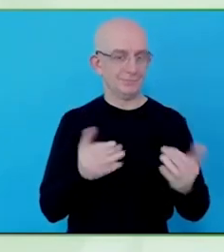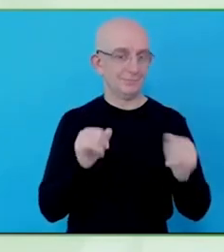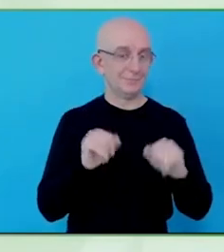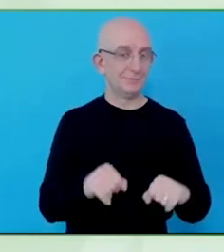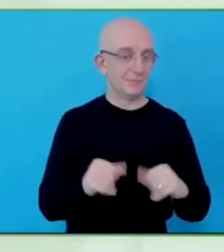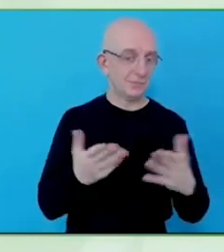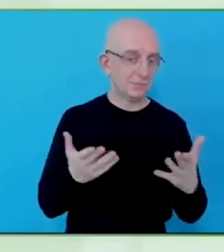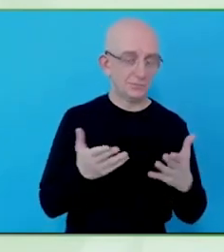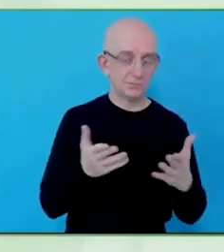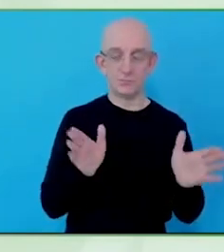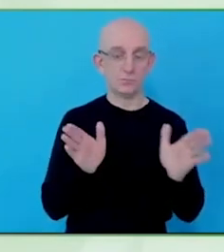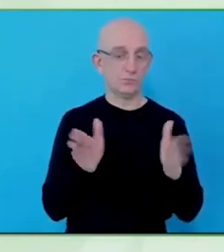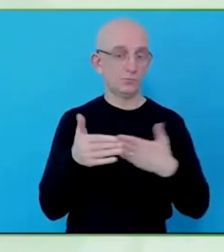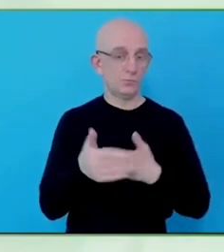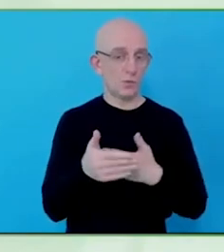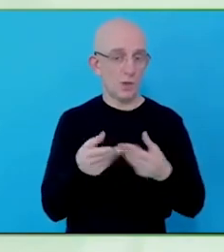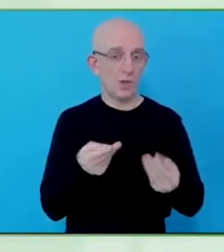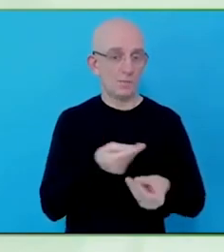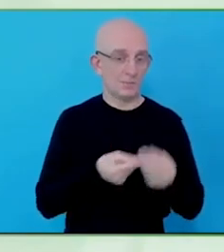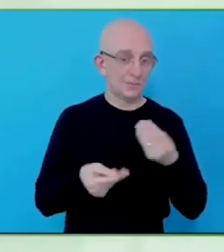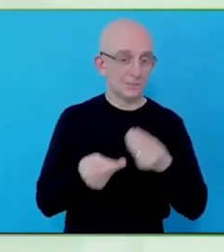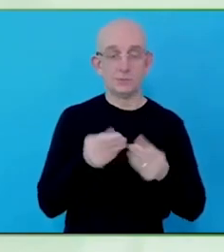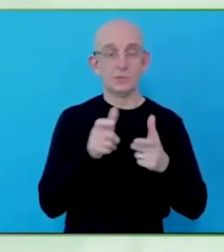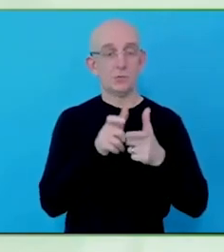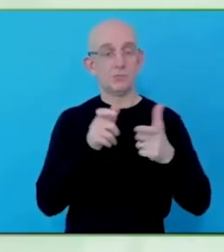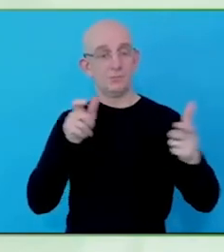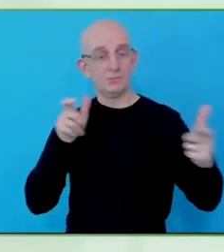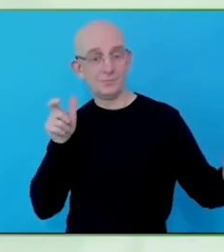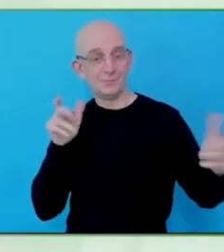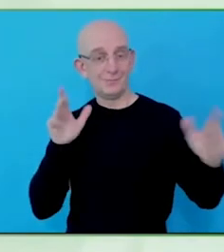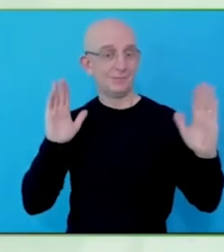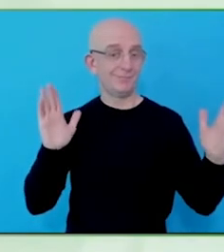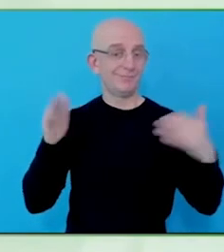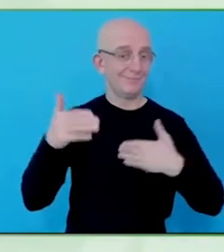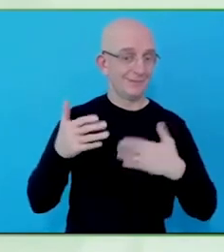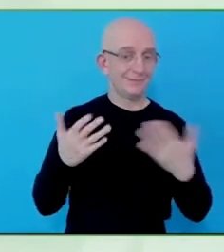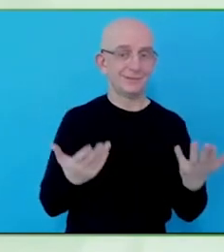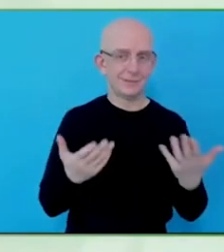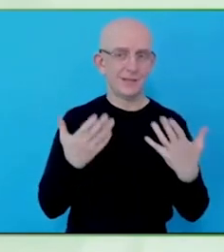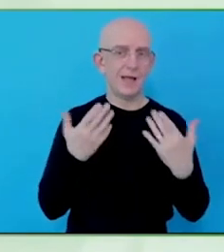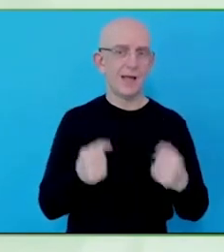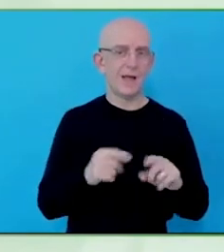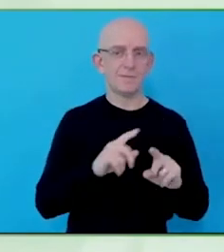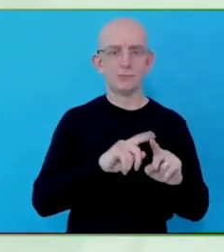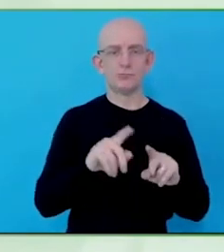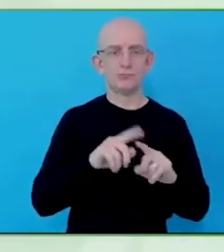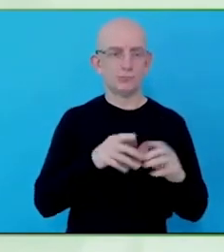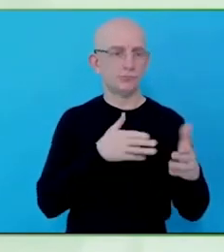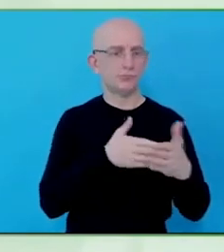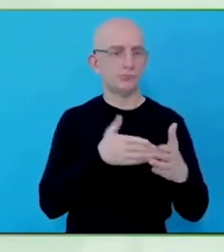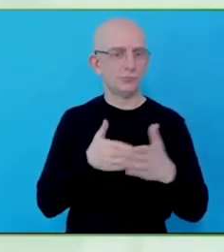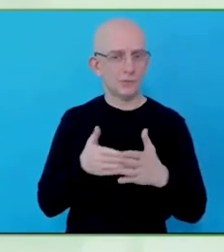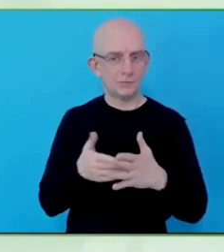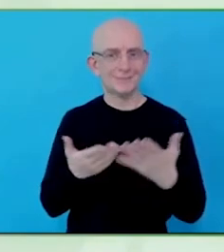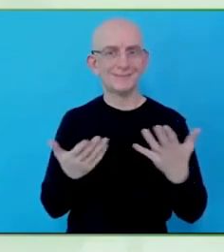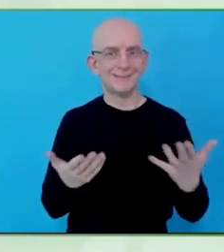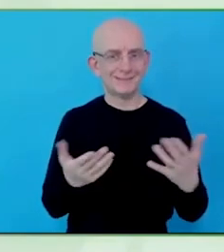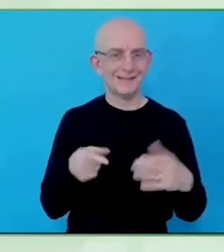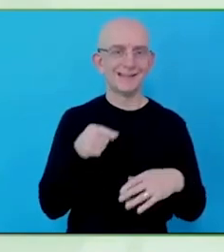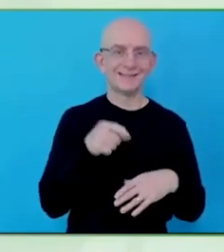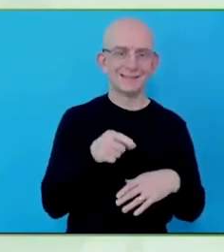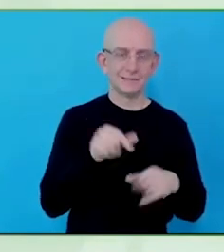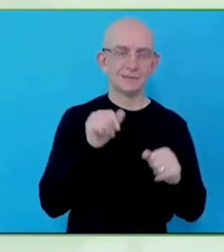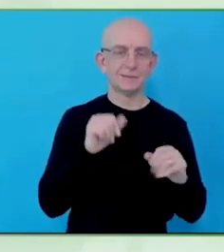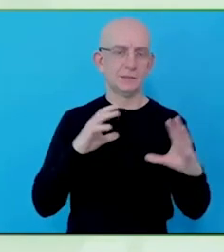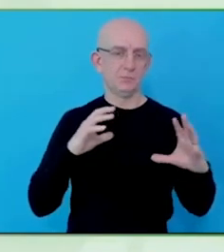high pace. It's a very fast changing topic. So content changes quickly, but also the